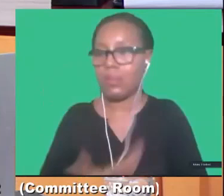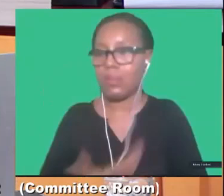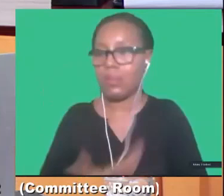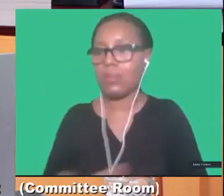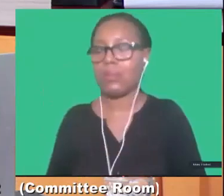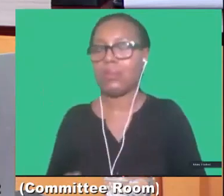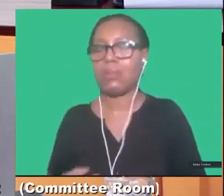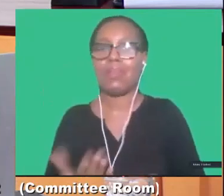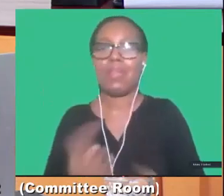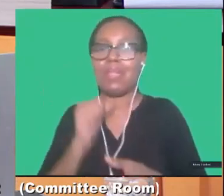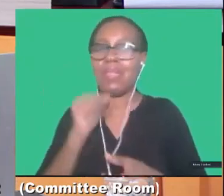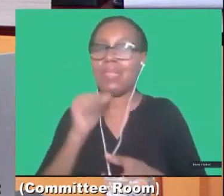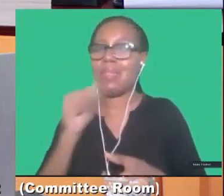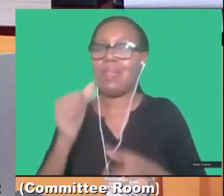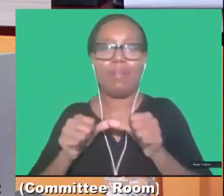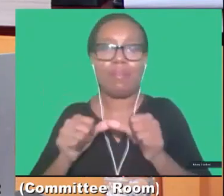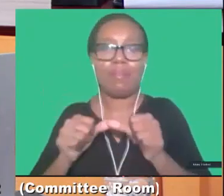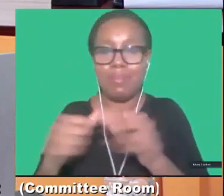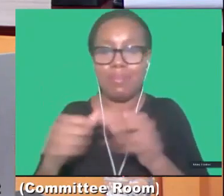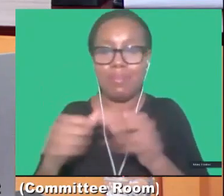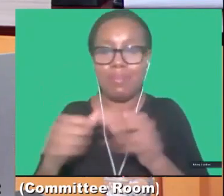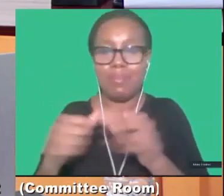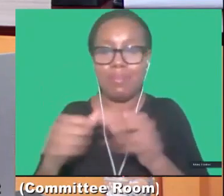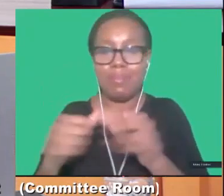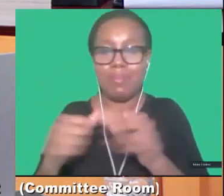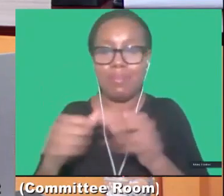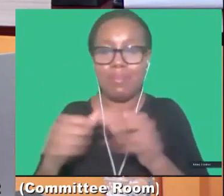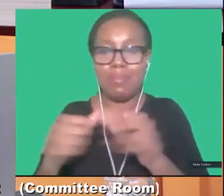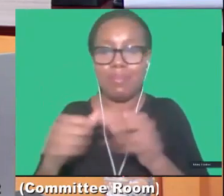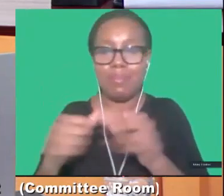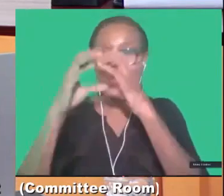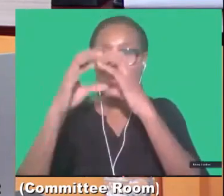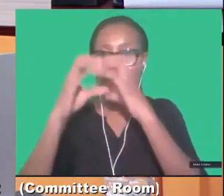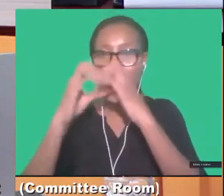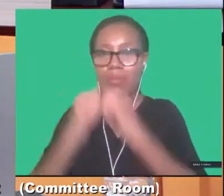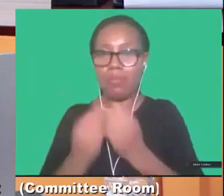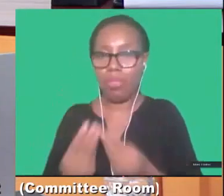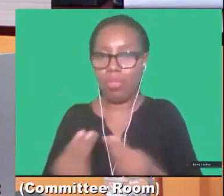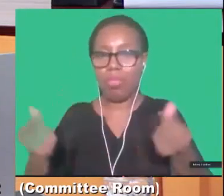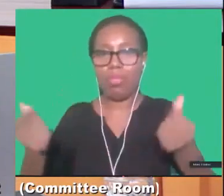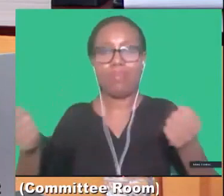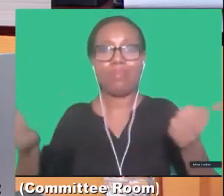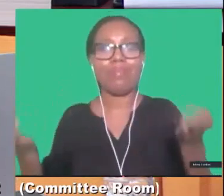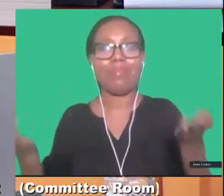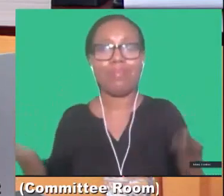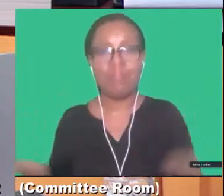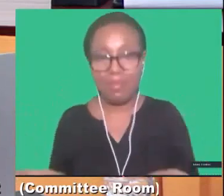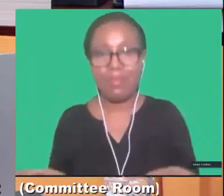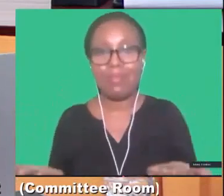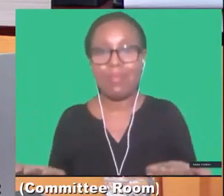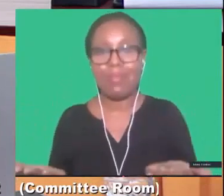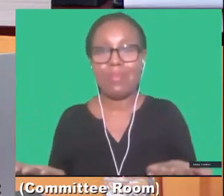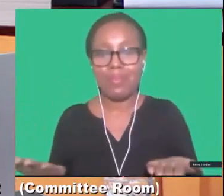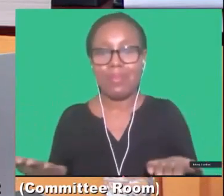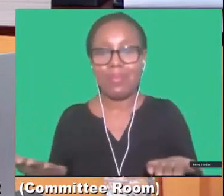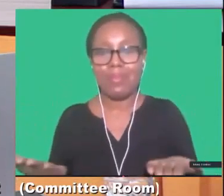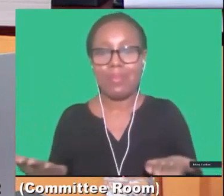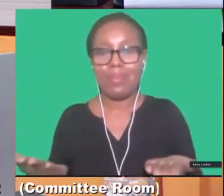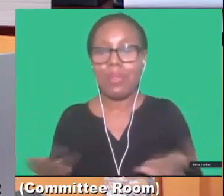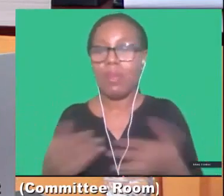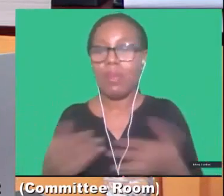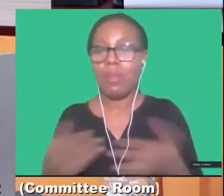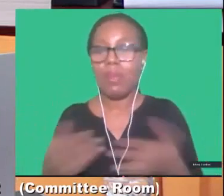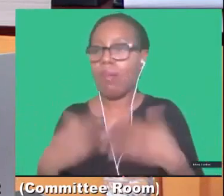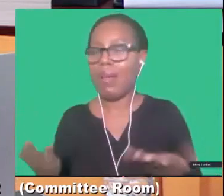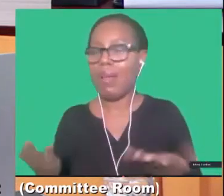of companies, a wide range of activities and transactions a company may perform that are either